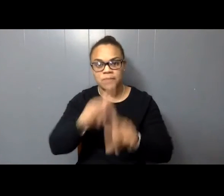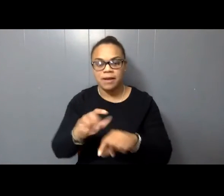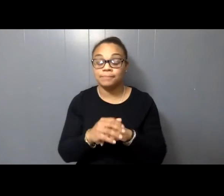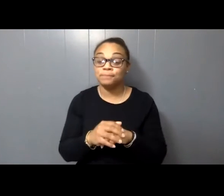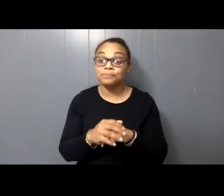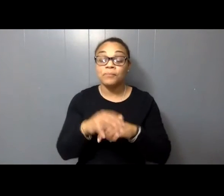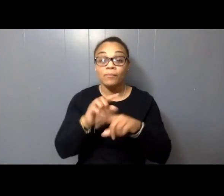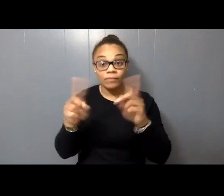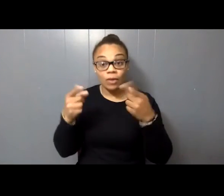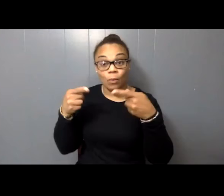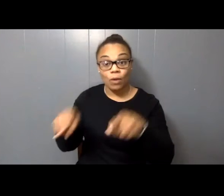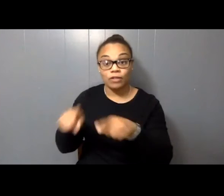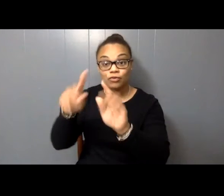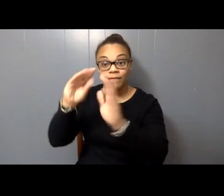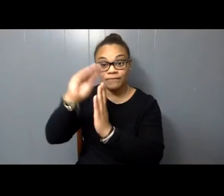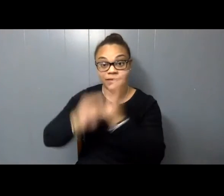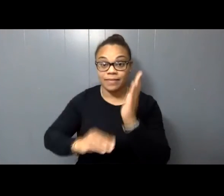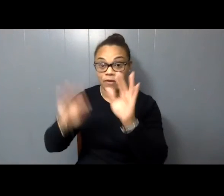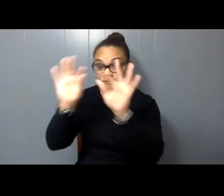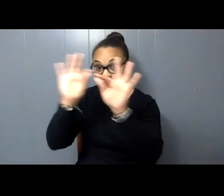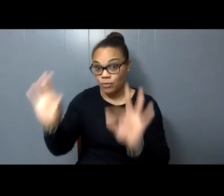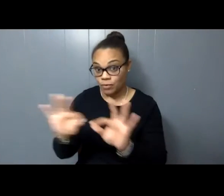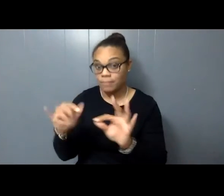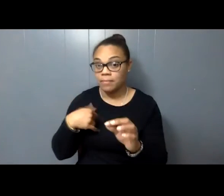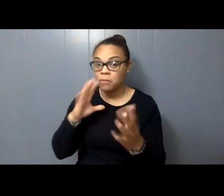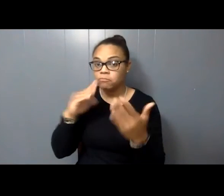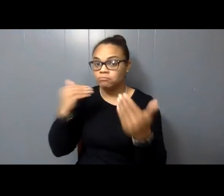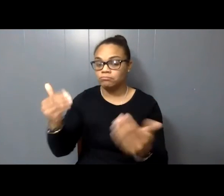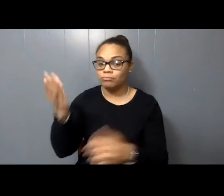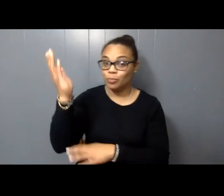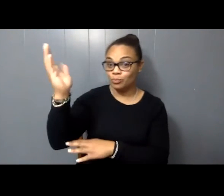that form, I will be presenting this